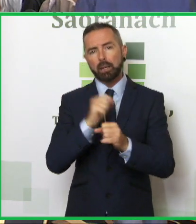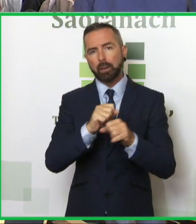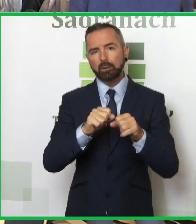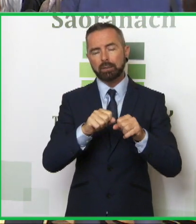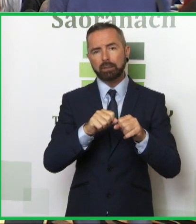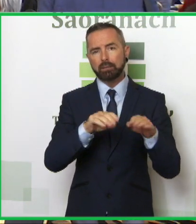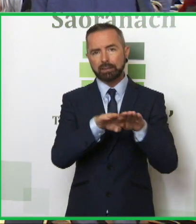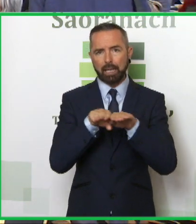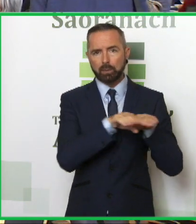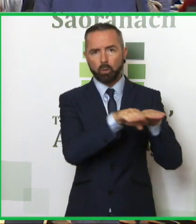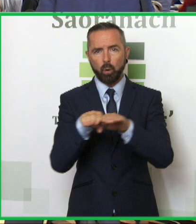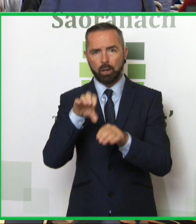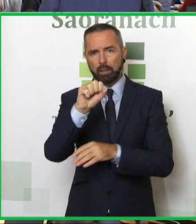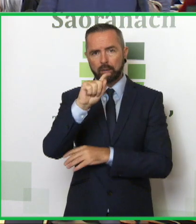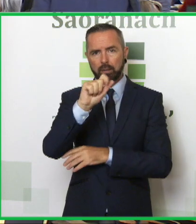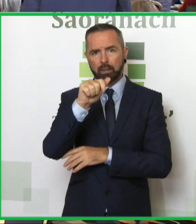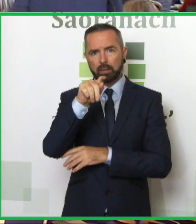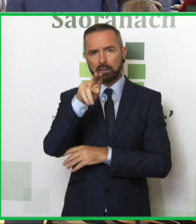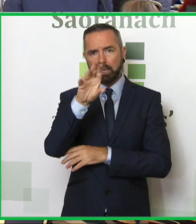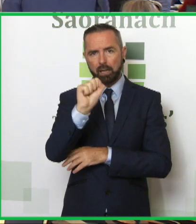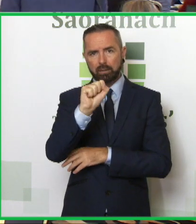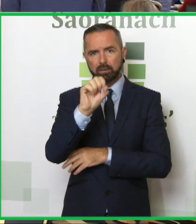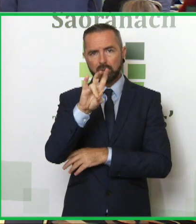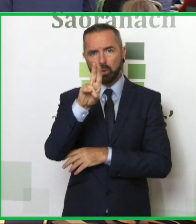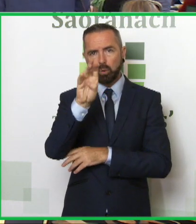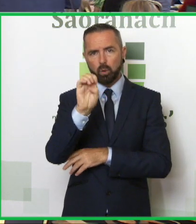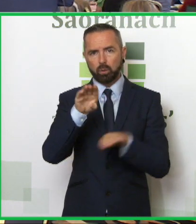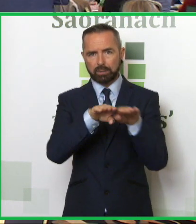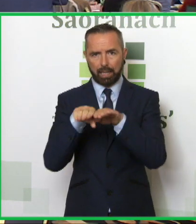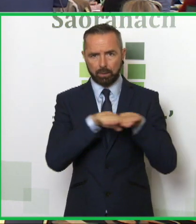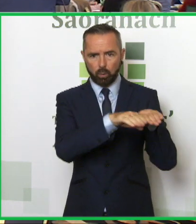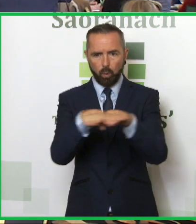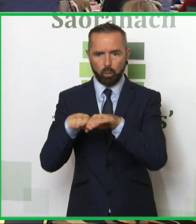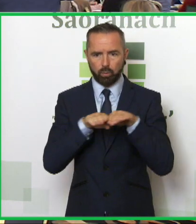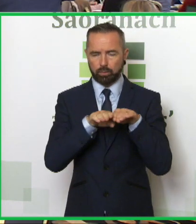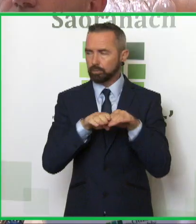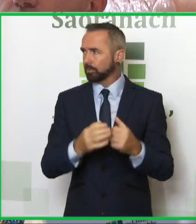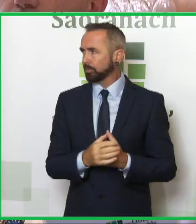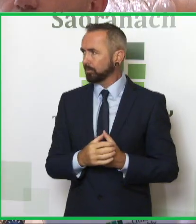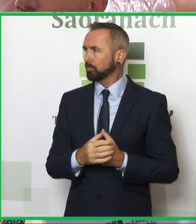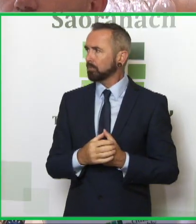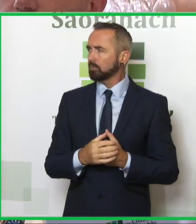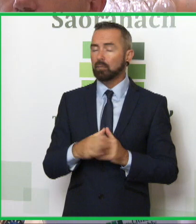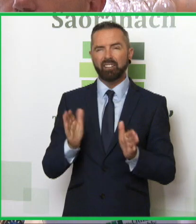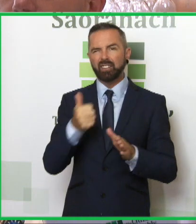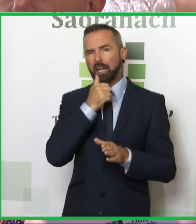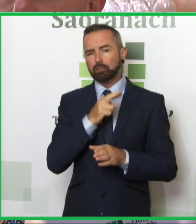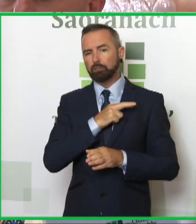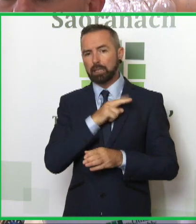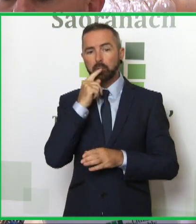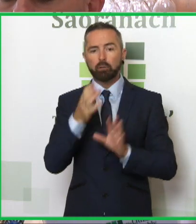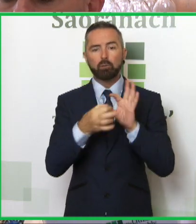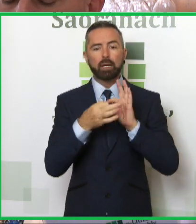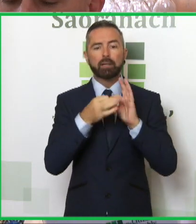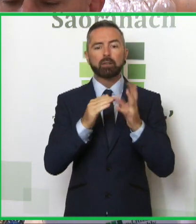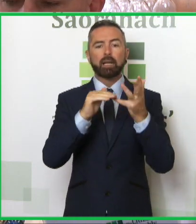also, and I think it chimes in with the second part of that question, and Cathal, what the answer you've given there. And it's related to the